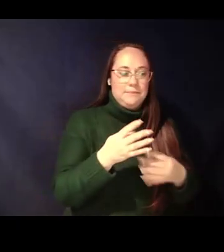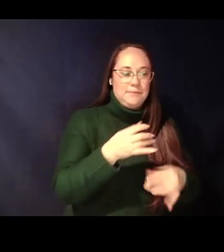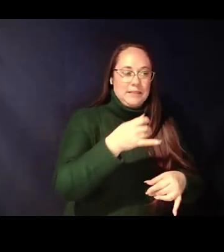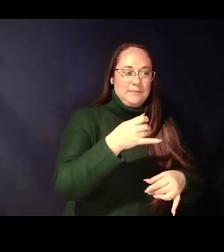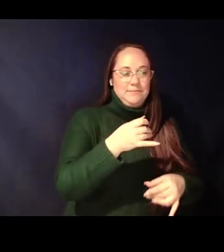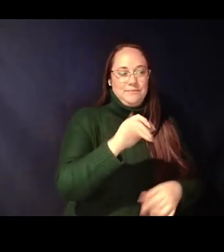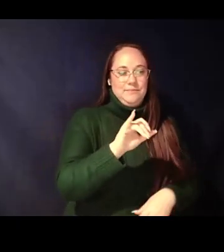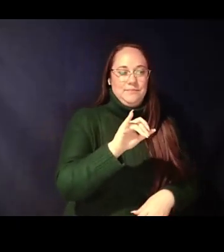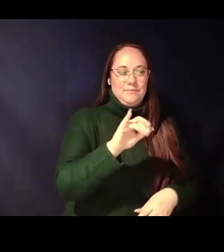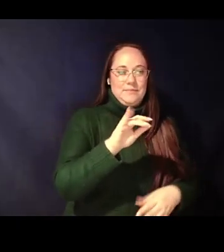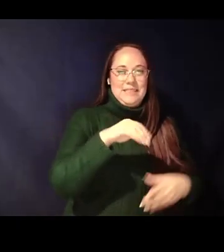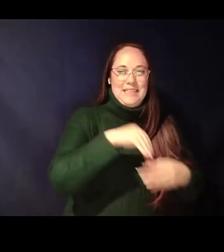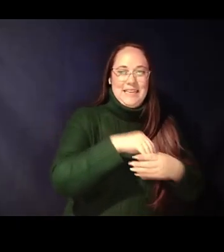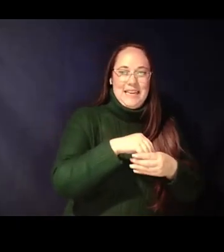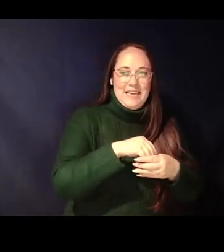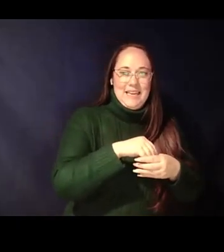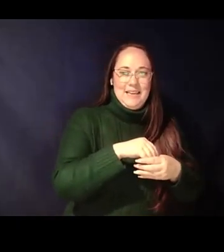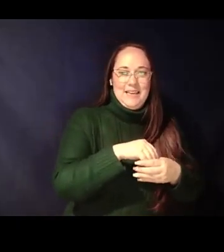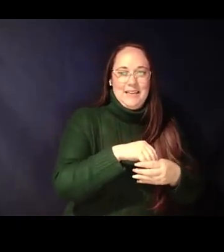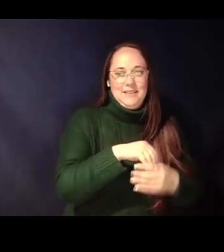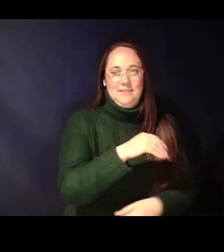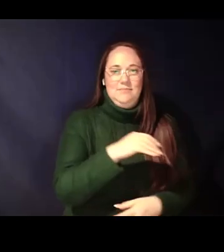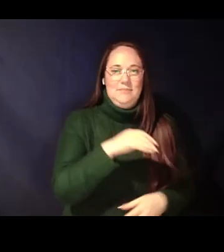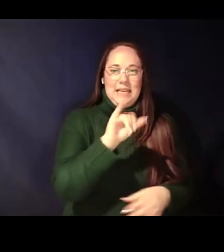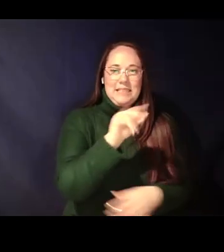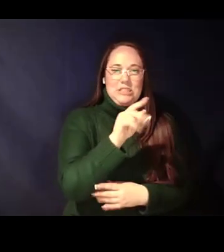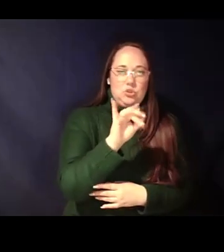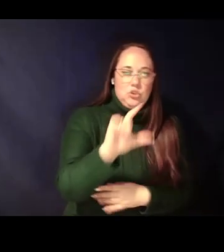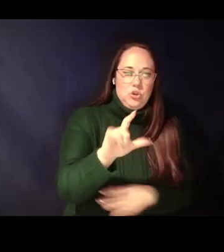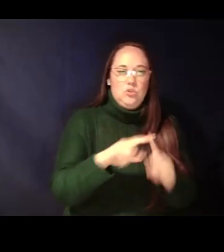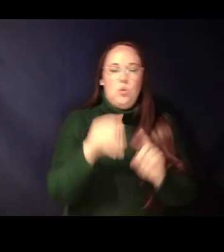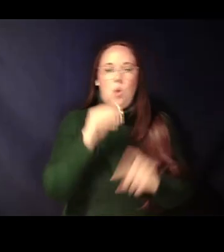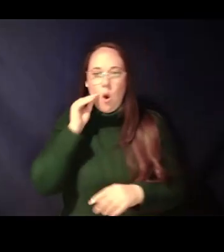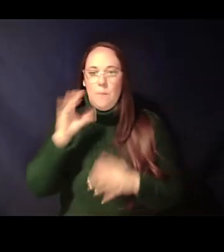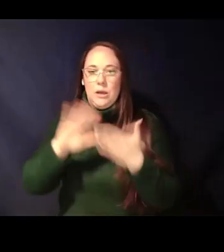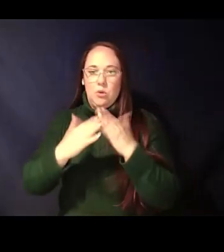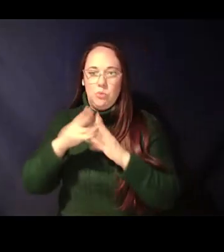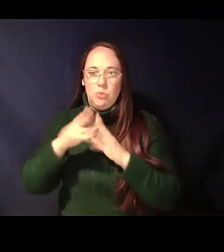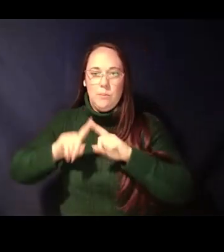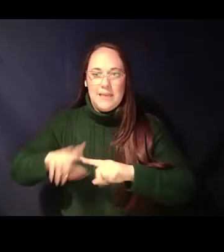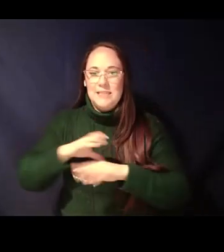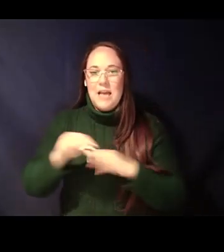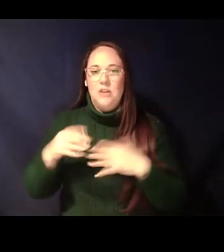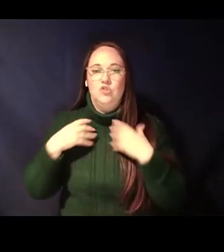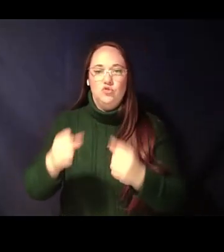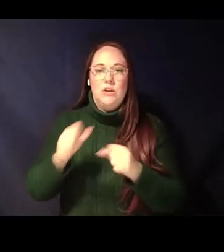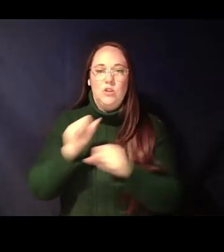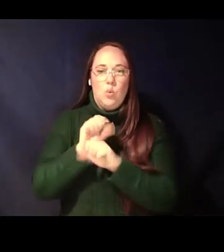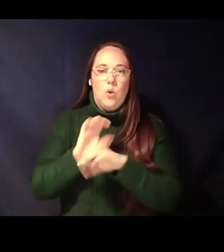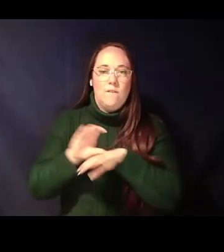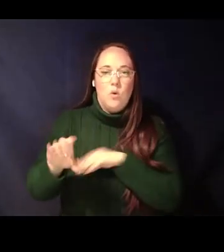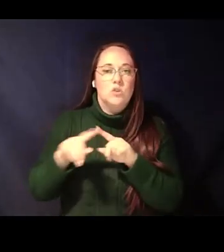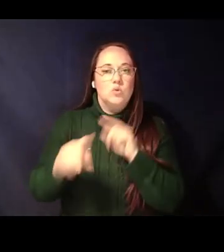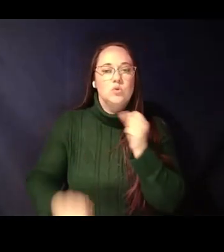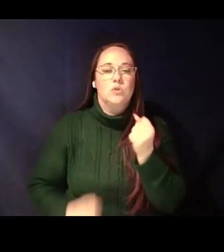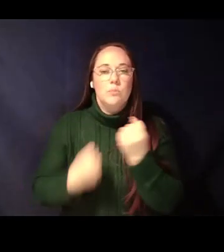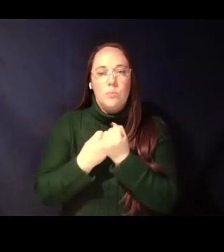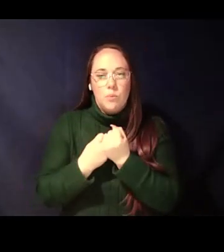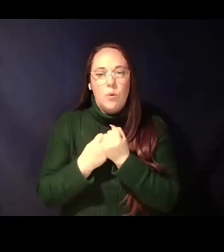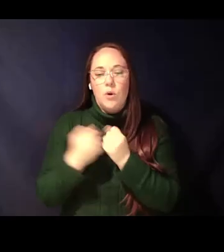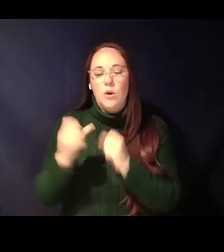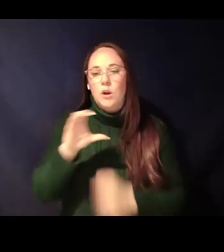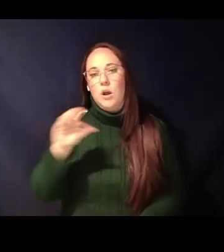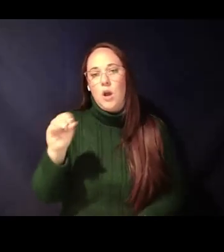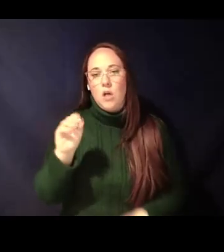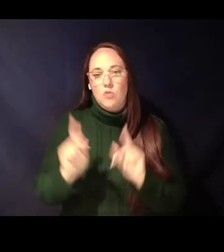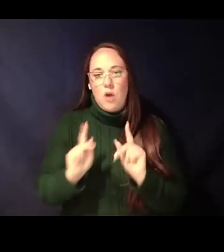more efficient and cost-effective home and community-based settings, and to strengthen the workforce that supports